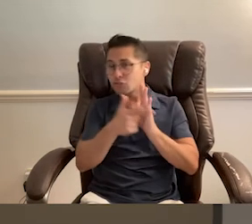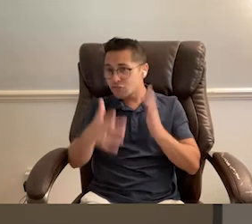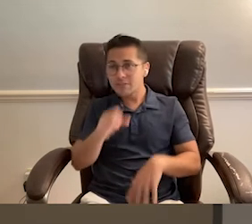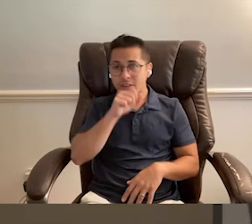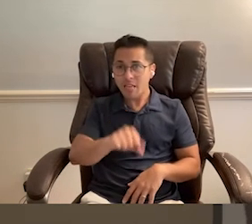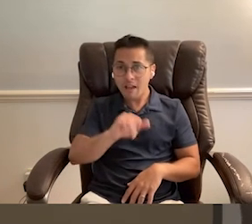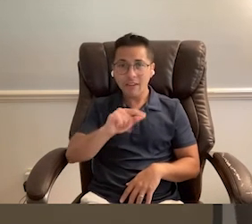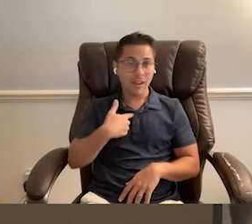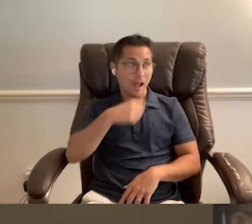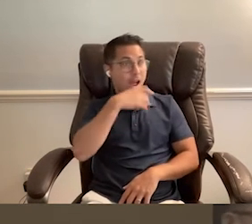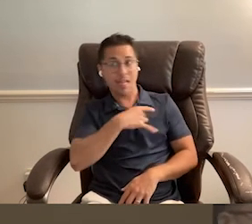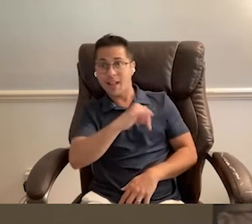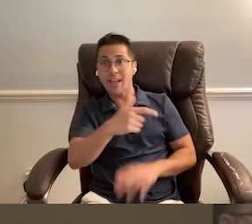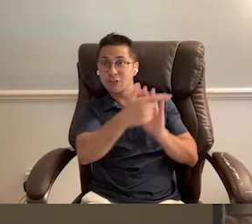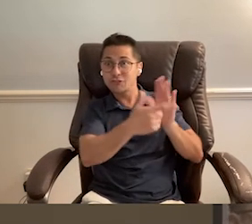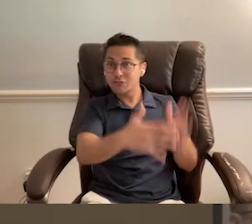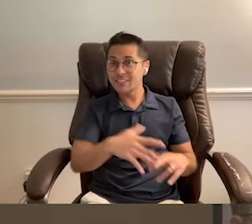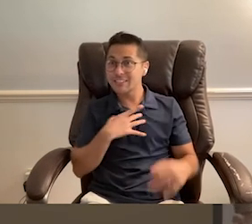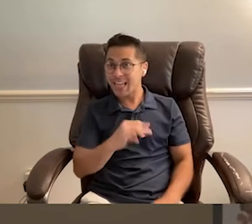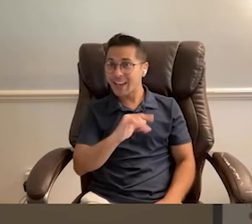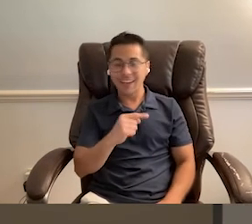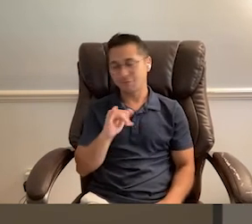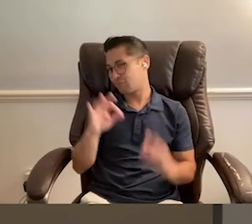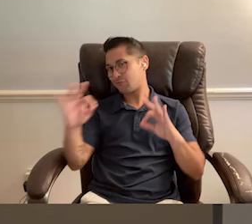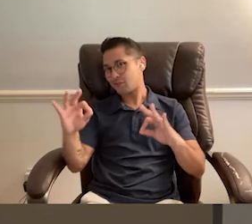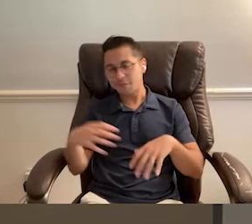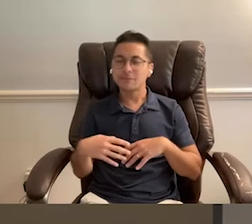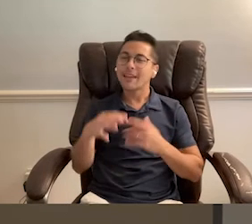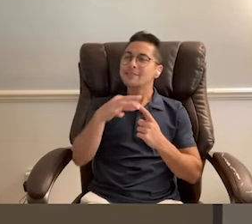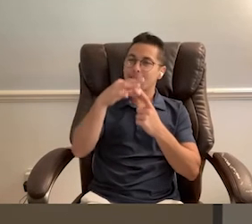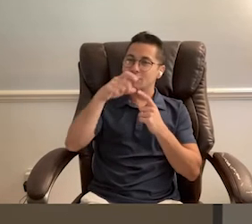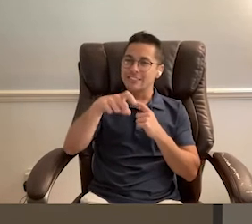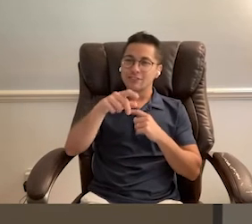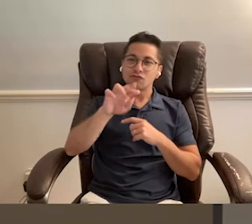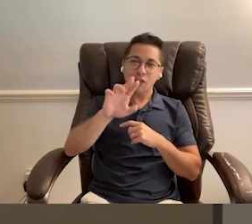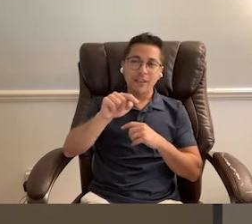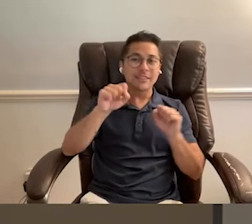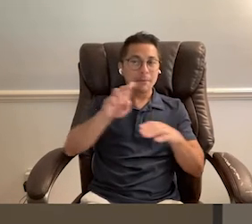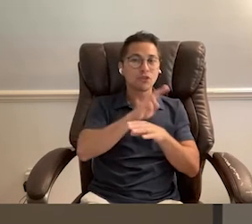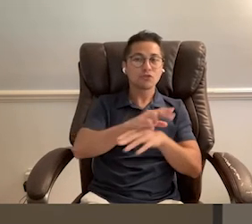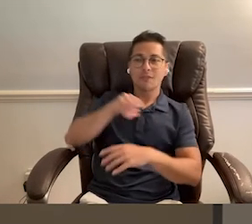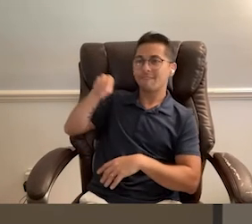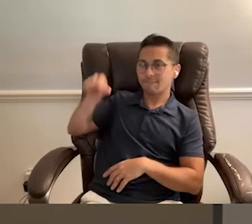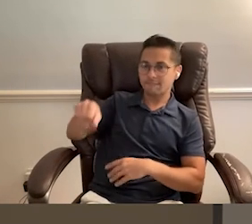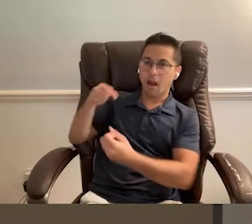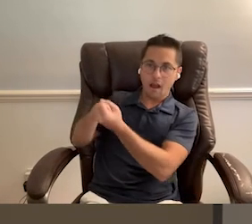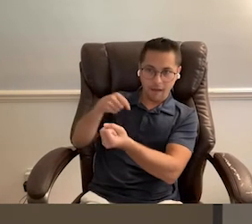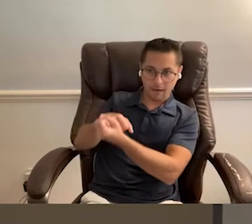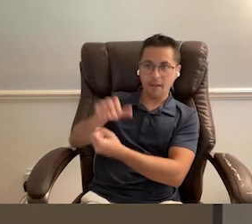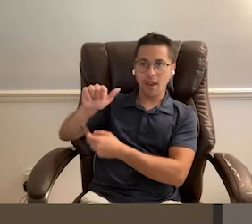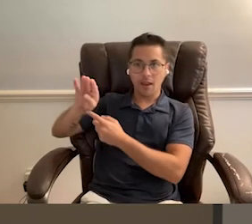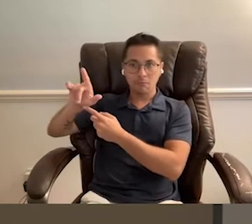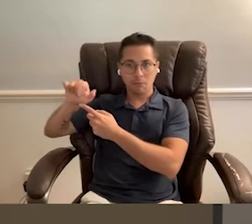it. It's all good. But yeah, special needs trusts can be used to fund an able account. It's primarily how they work together, because able accounts can be